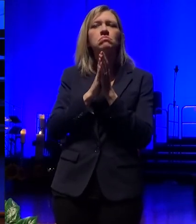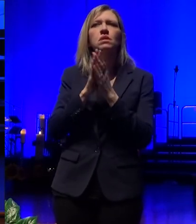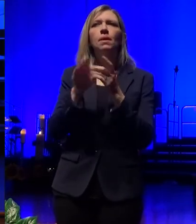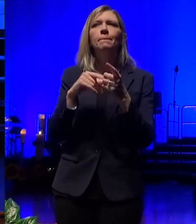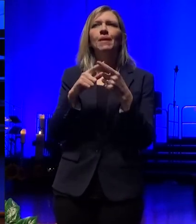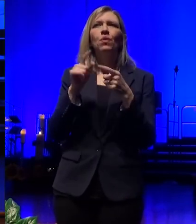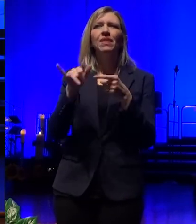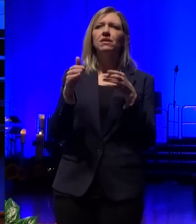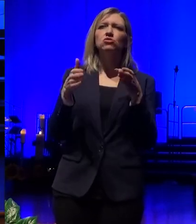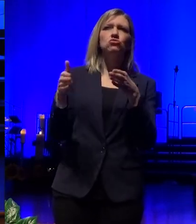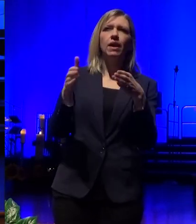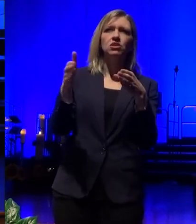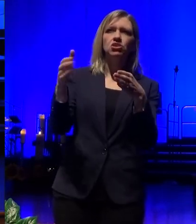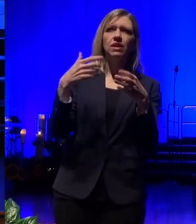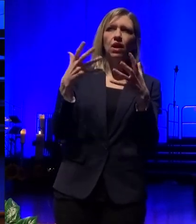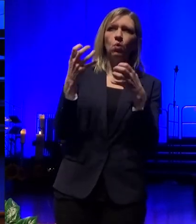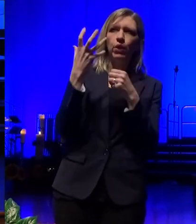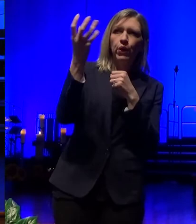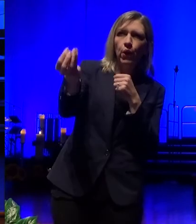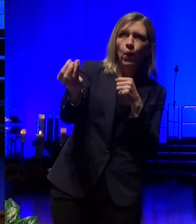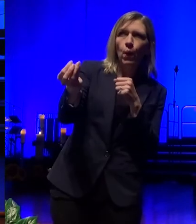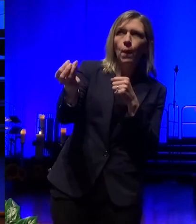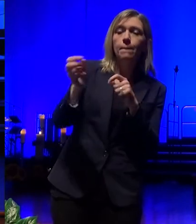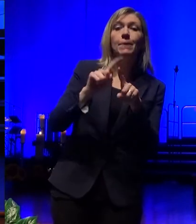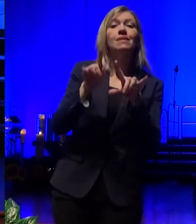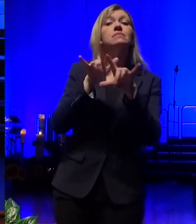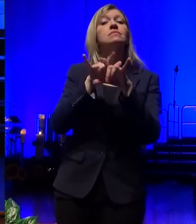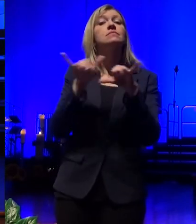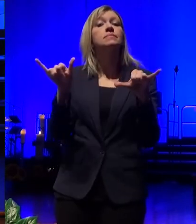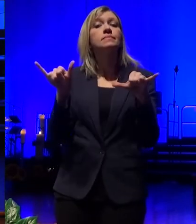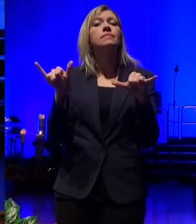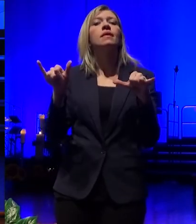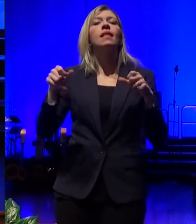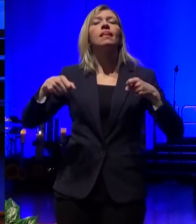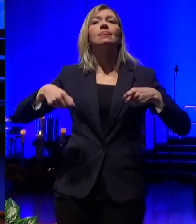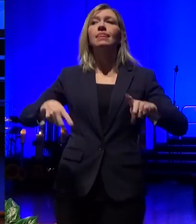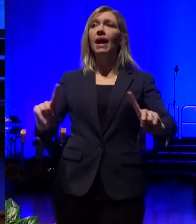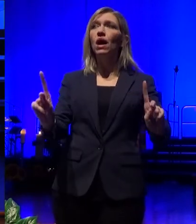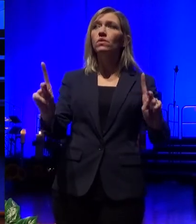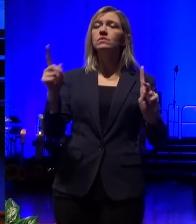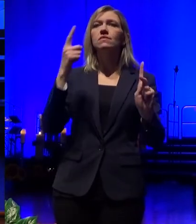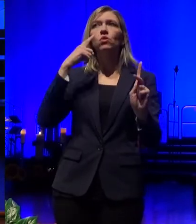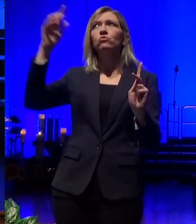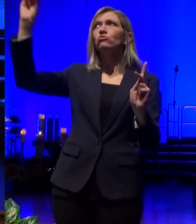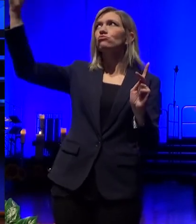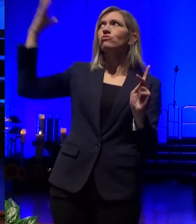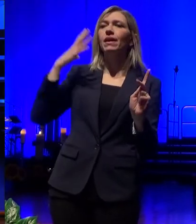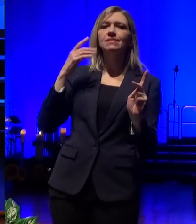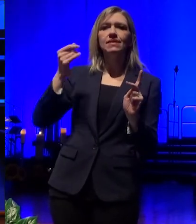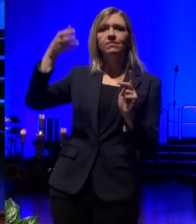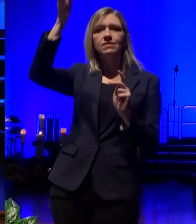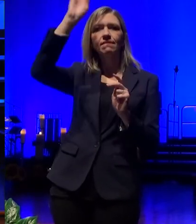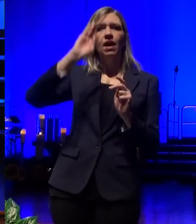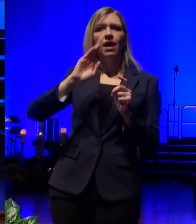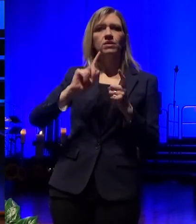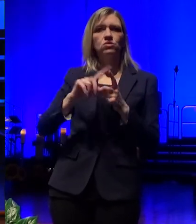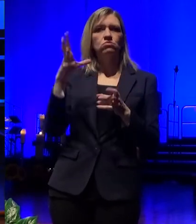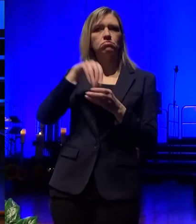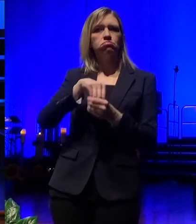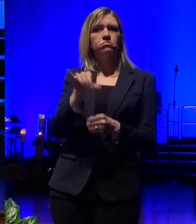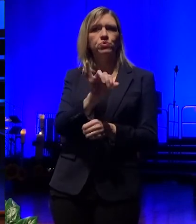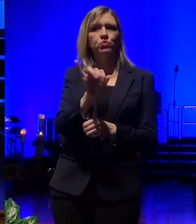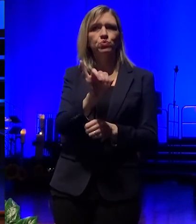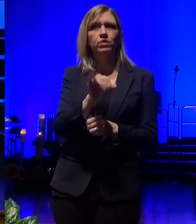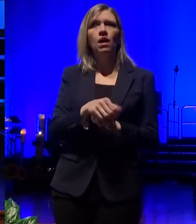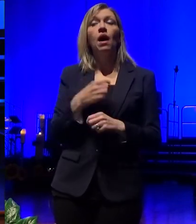go with my believing that also allows for the grace of the divine to have its way through me. Because